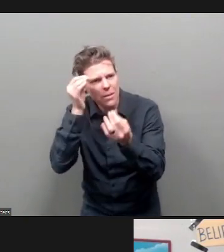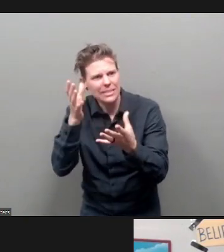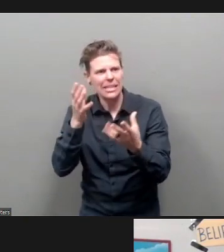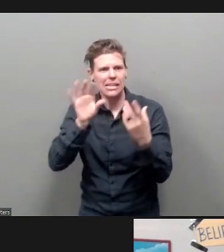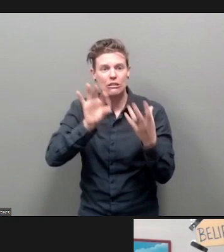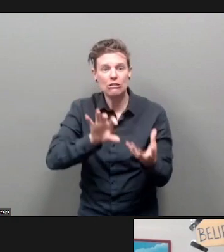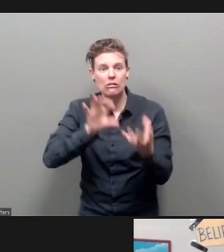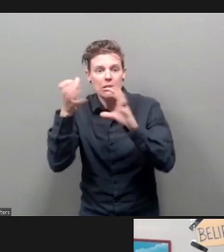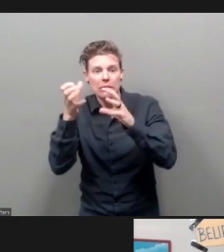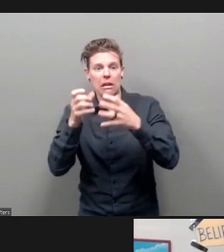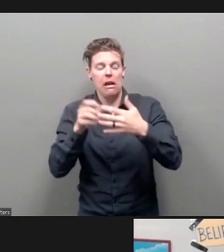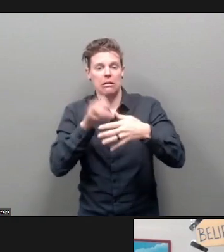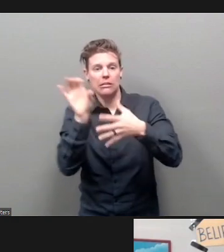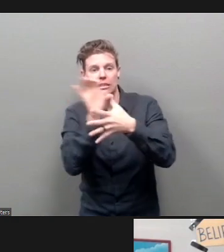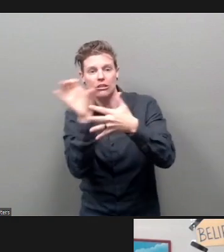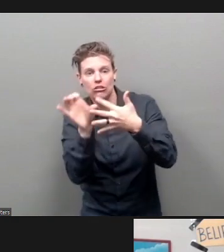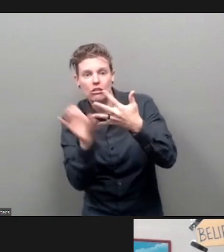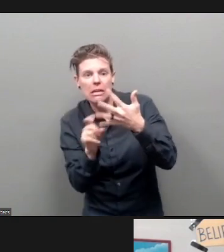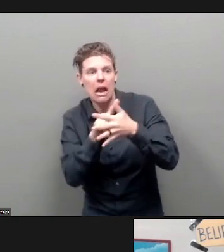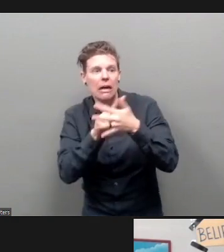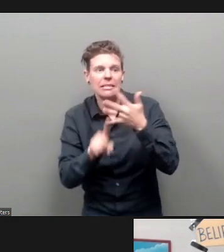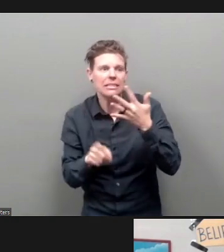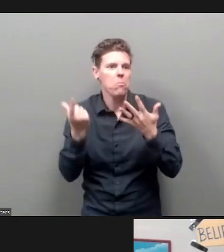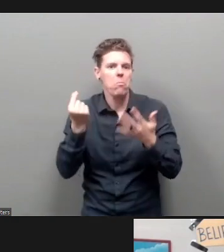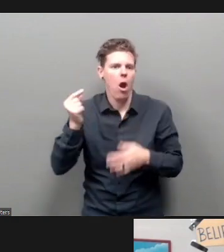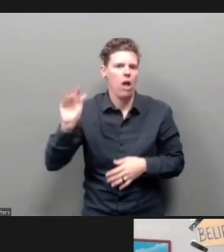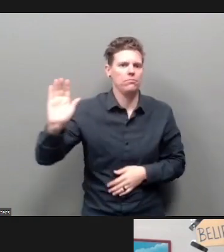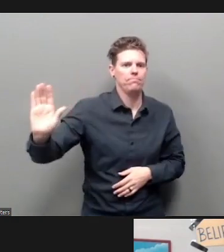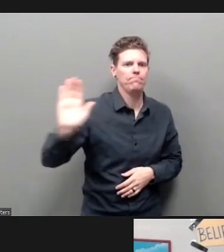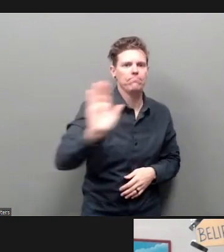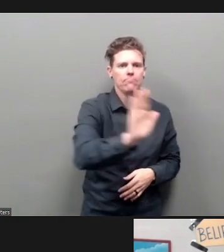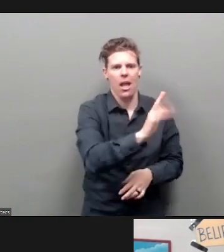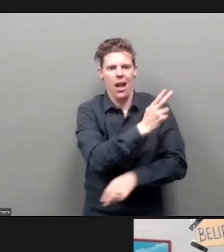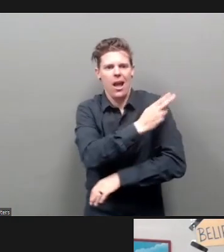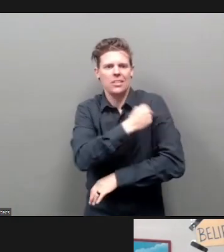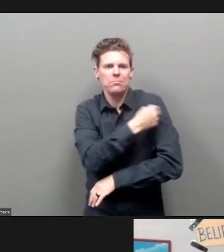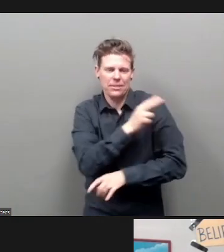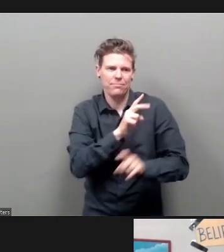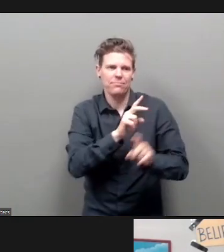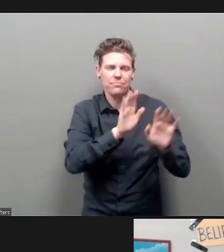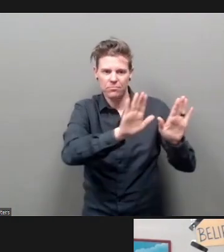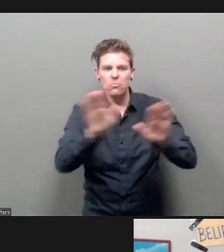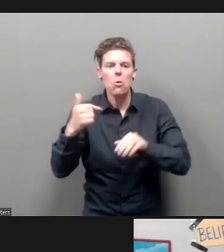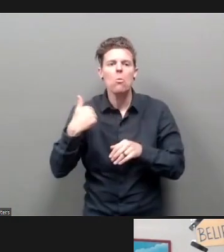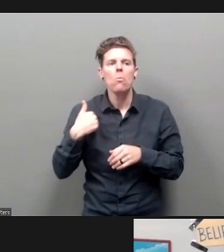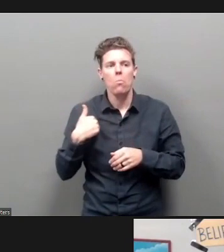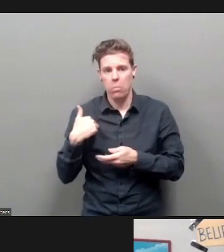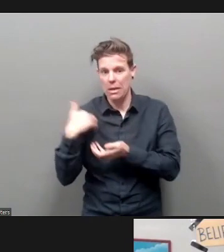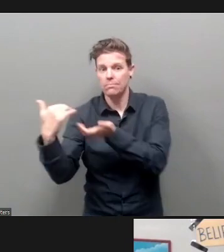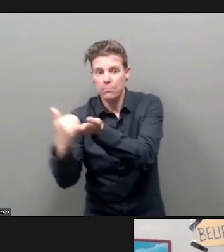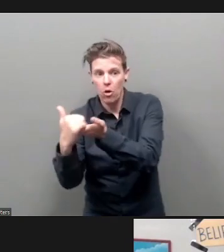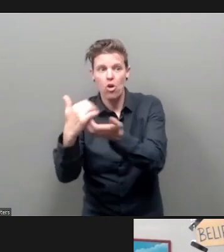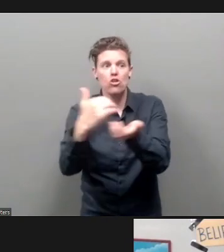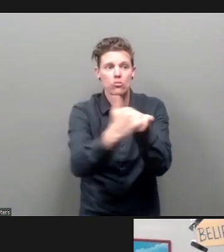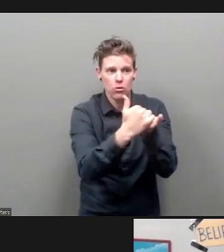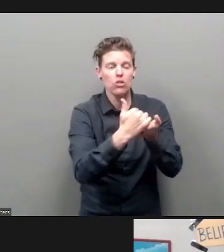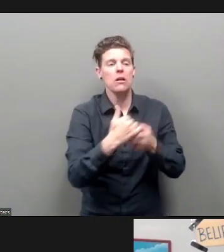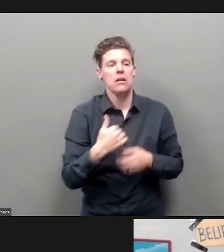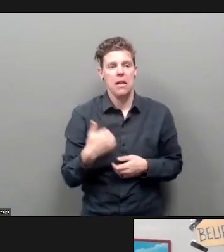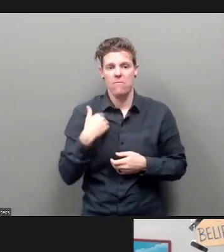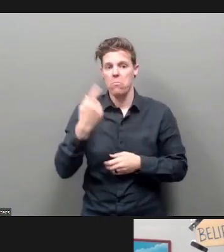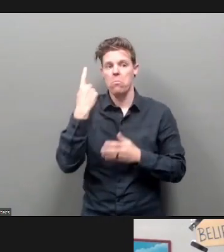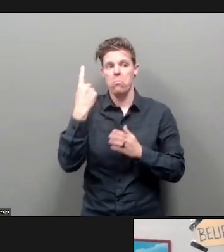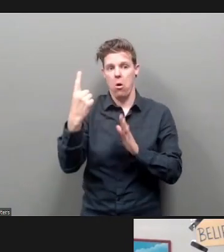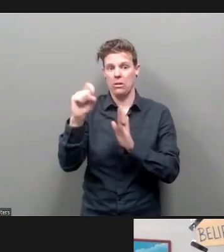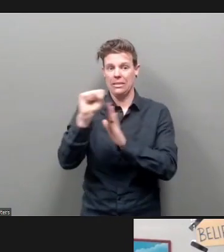we've been working really closely with the hospitals. We have one statewide system for trying to distribute care to